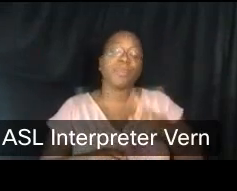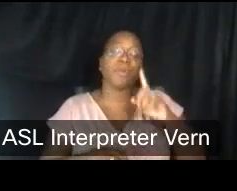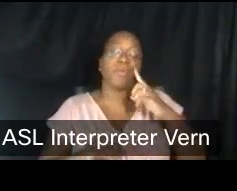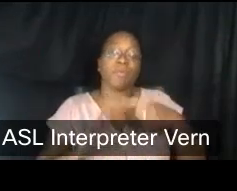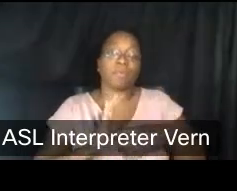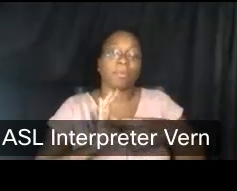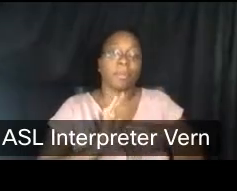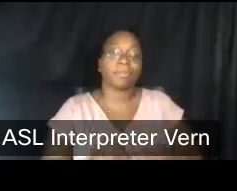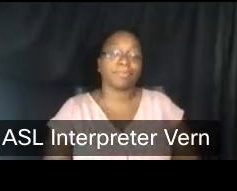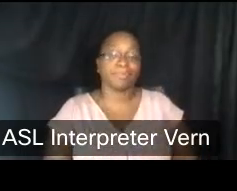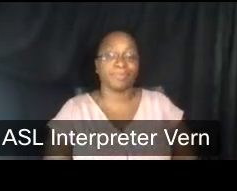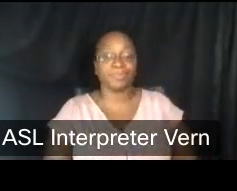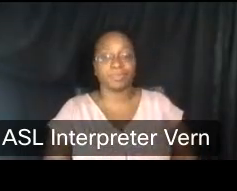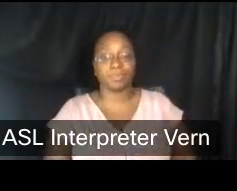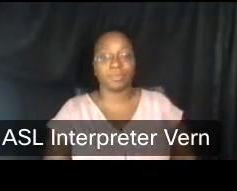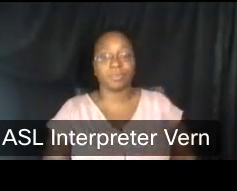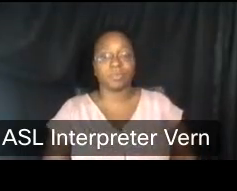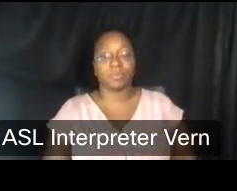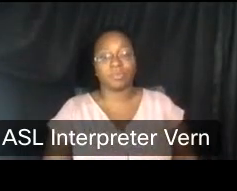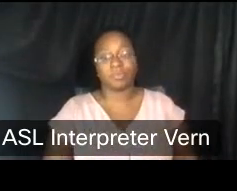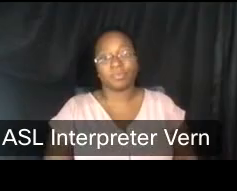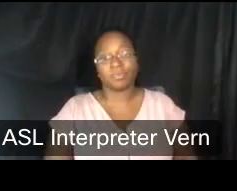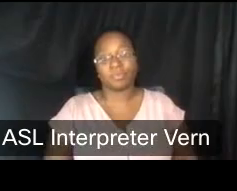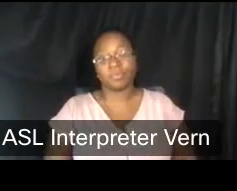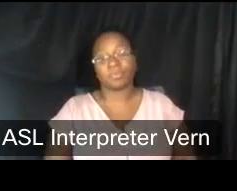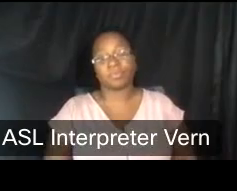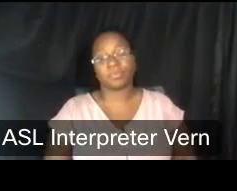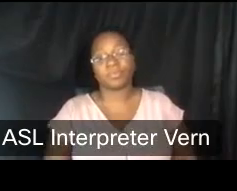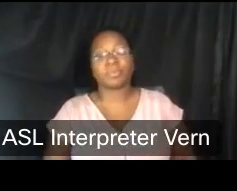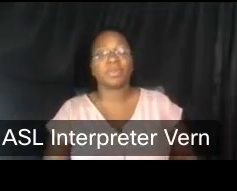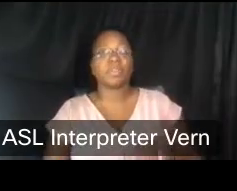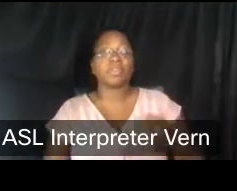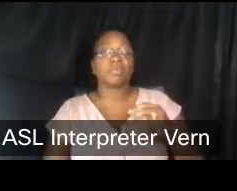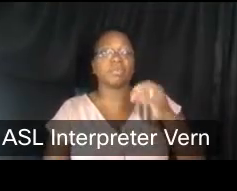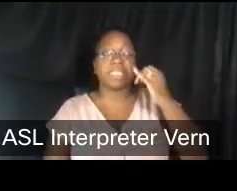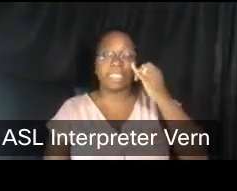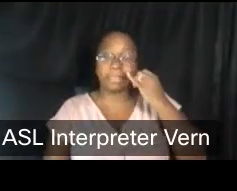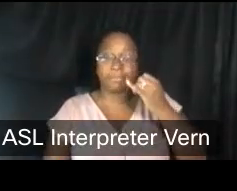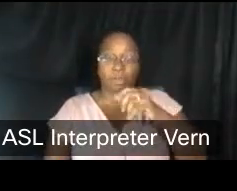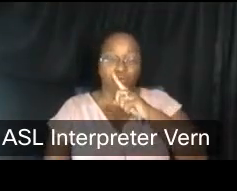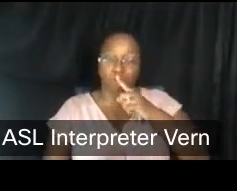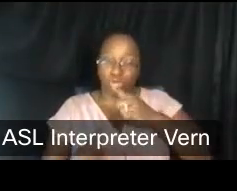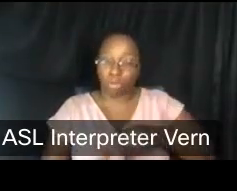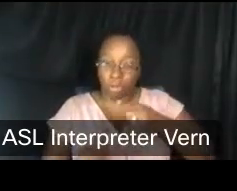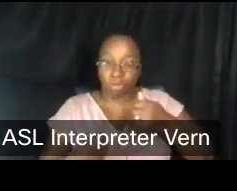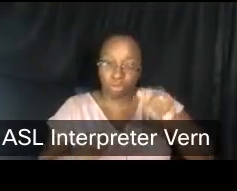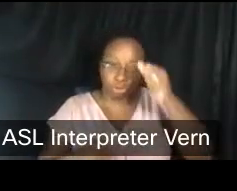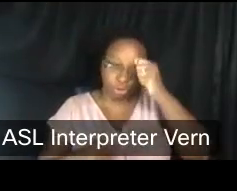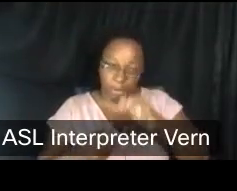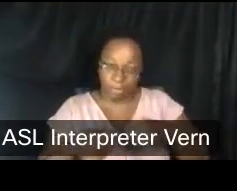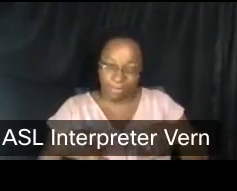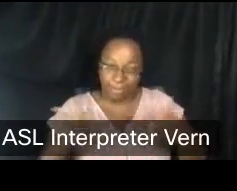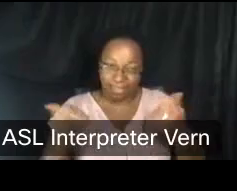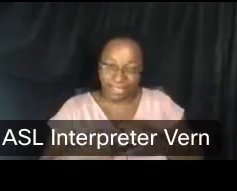want to take the experience of difficulty remembering events. And so, as I reflect on my